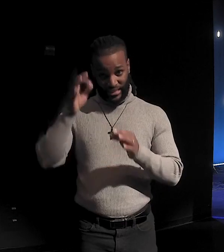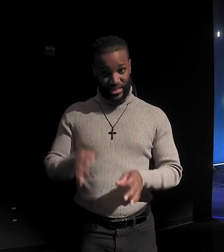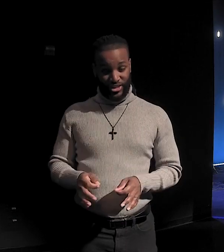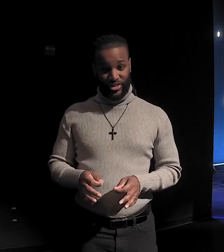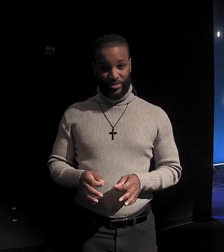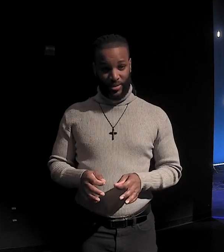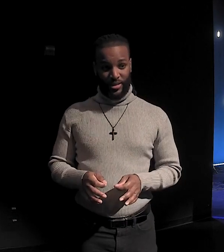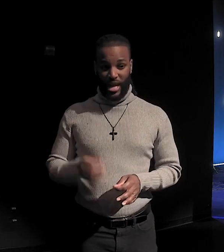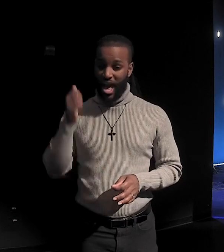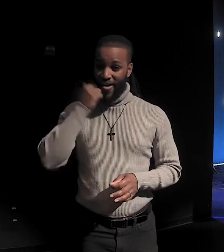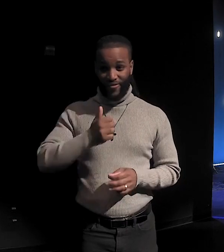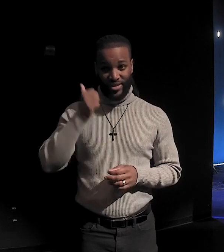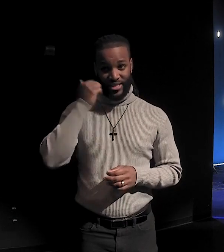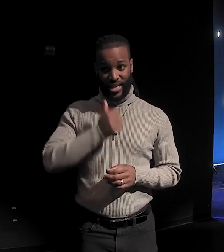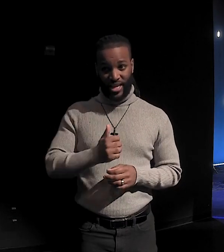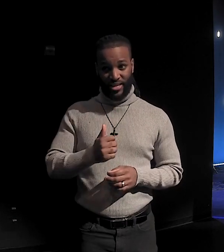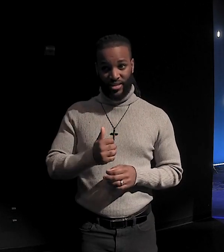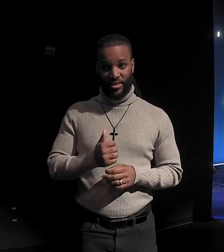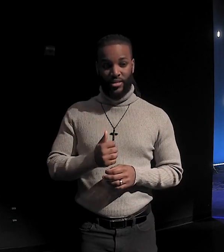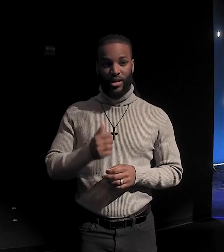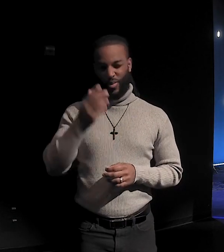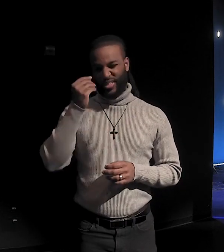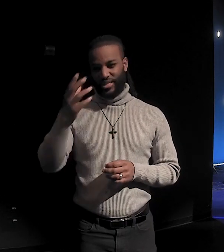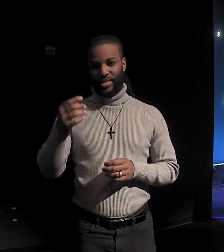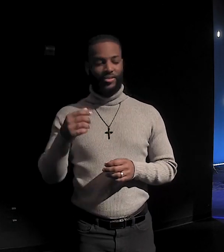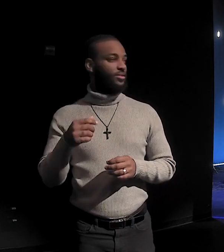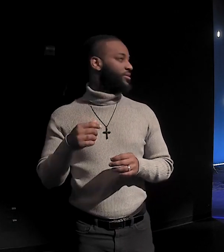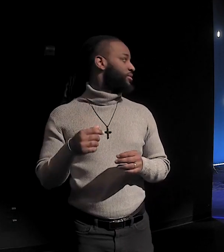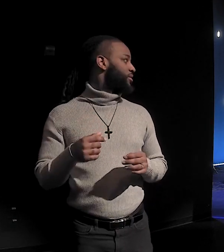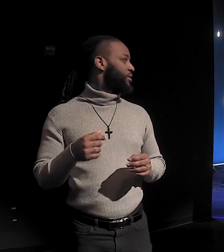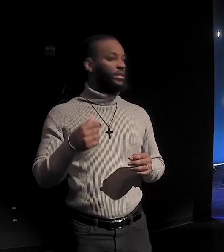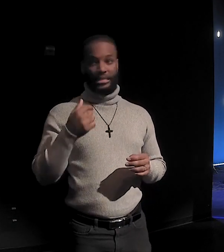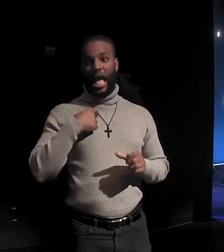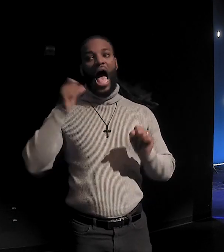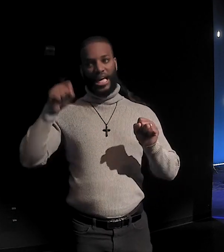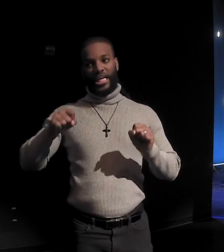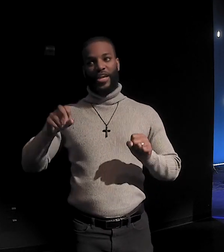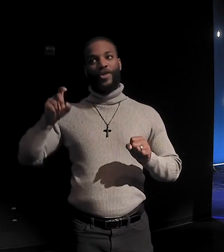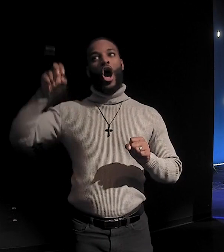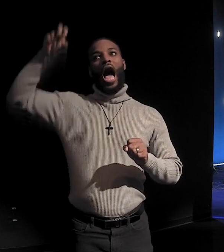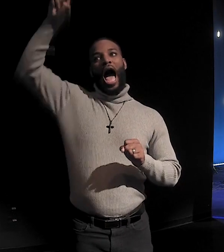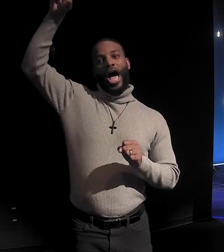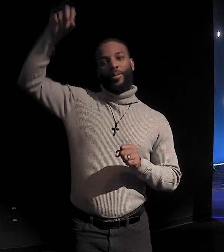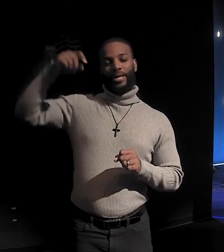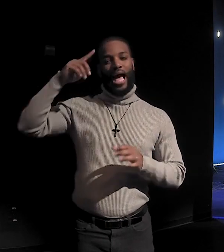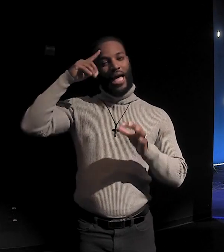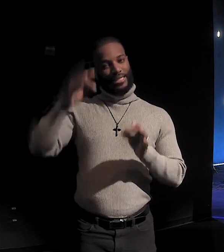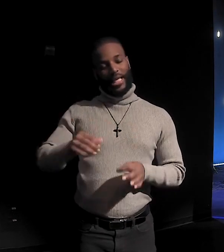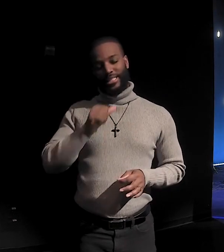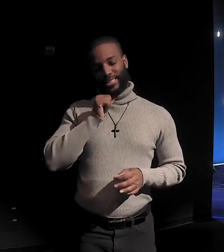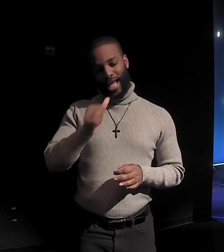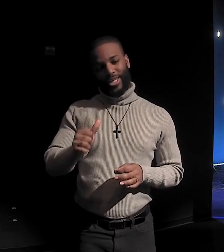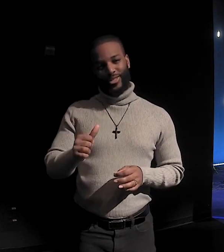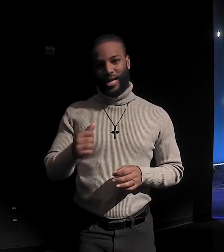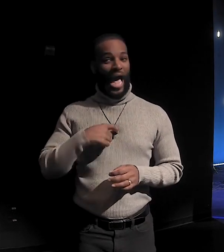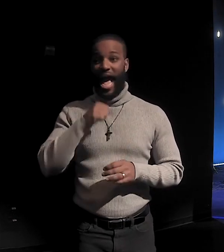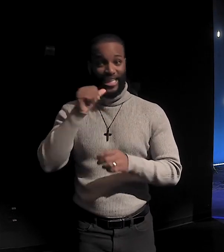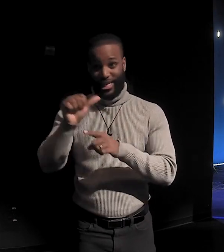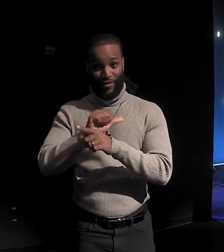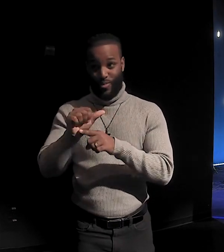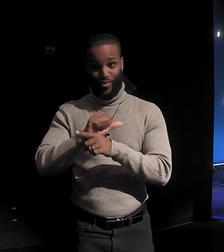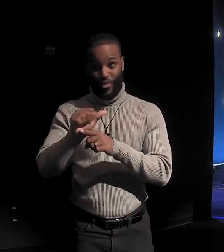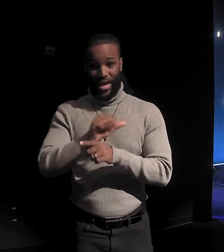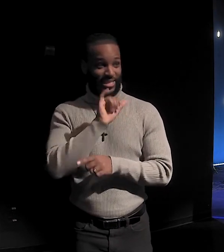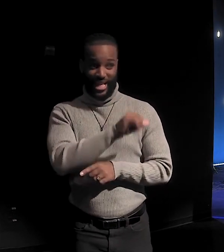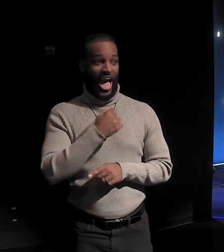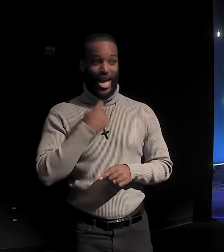decision. Every day. By the way, can I say with this illustration? I could have gone higher, but I chose not to. I mean, I did it in the practice. I just,